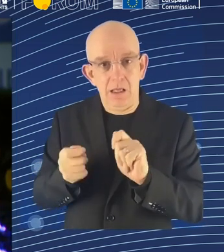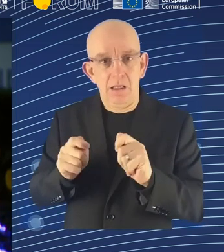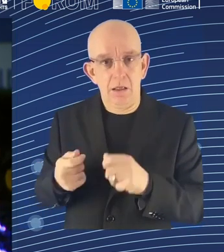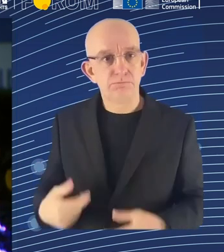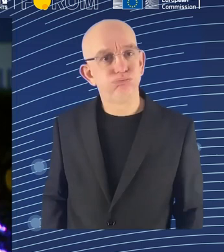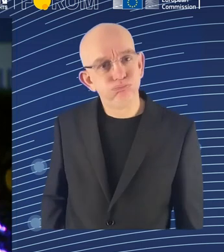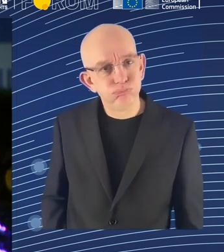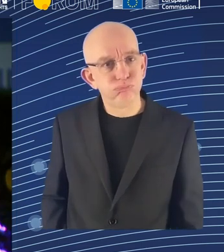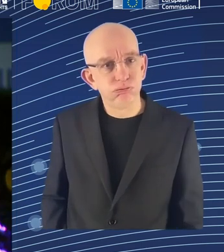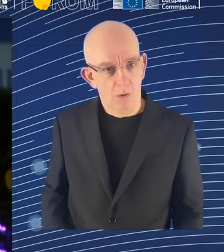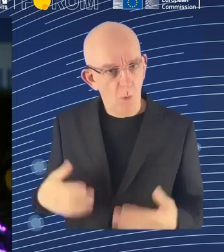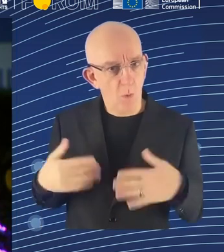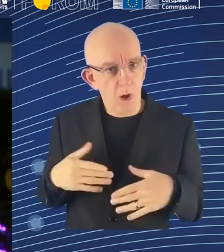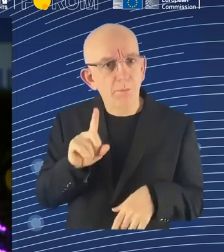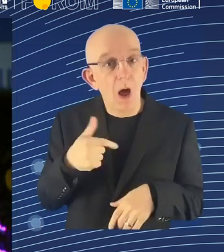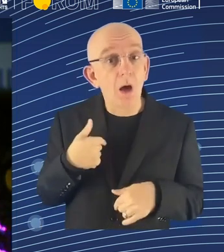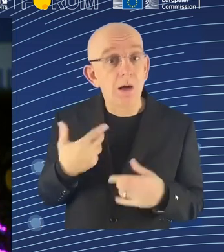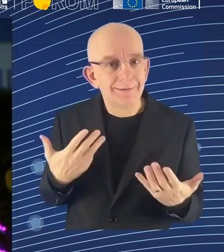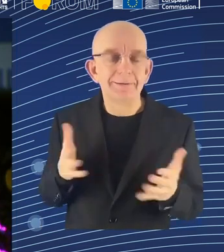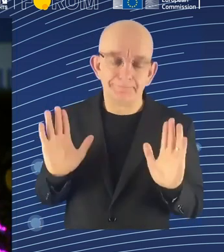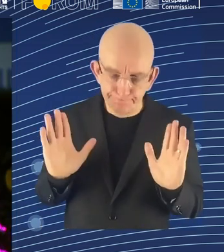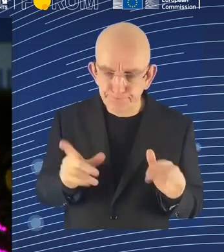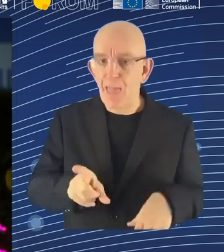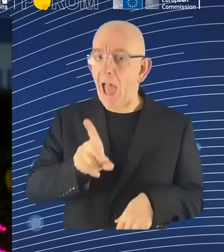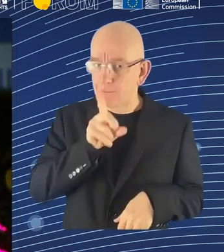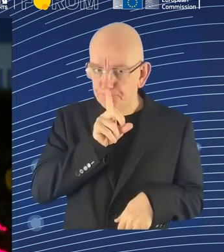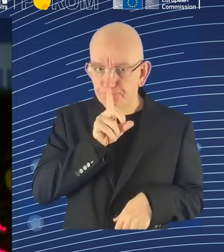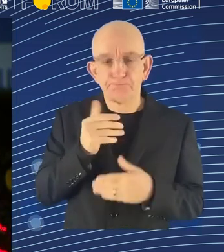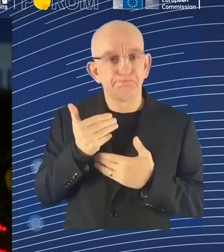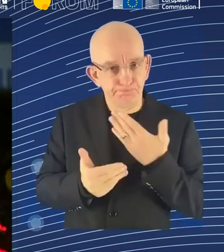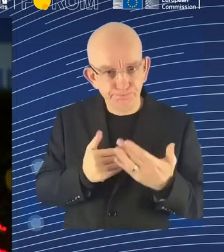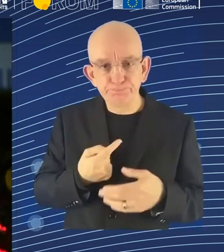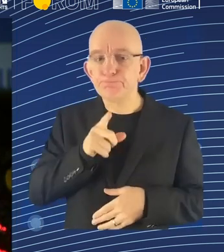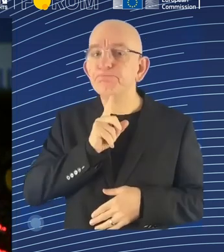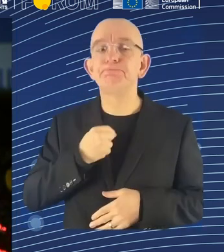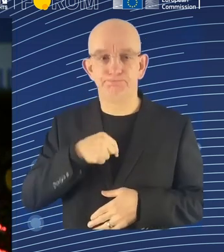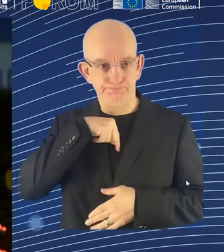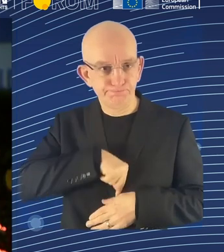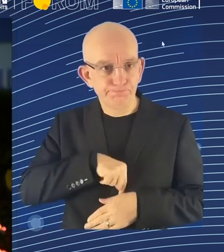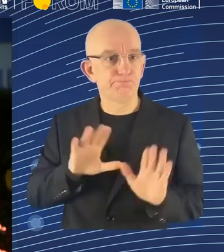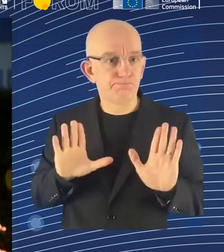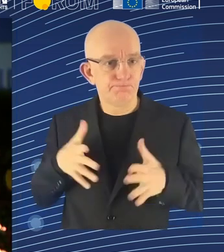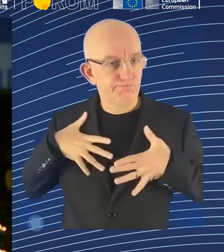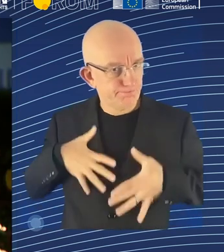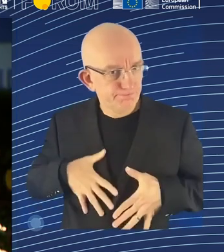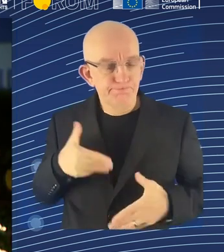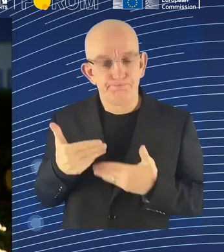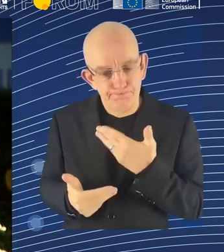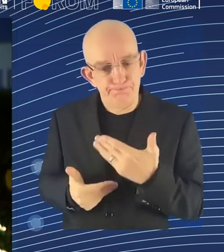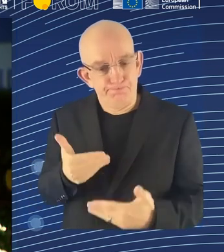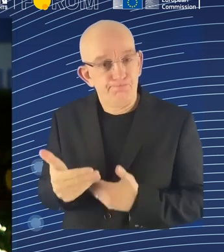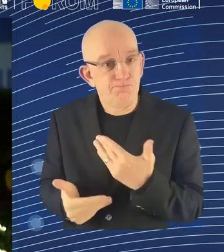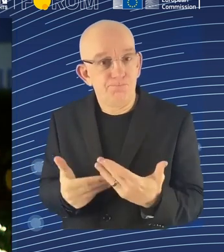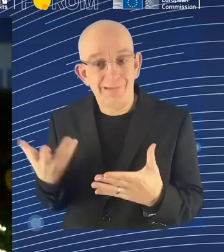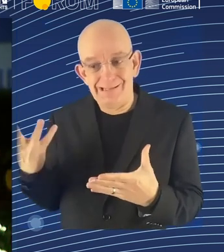in those who are now the giants of this world. We establish rules of good behavior. This way we have tried to involve the co-legislators